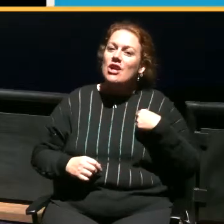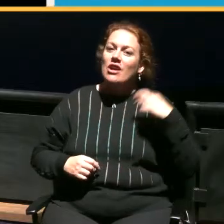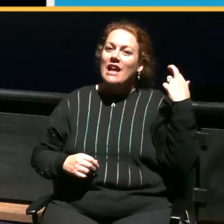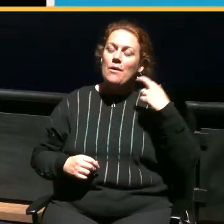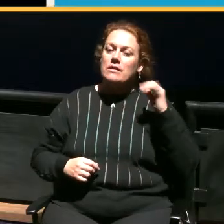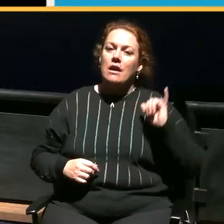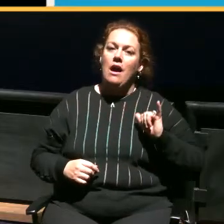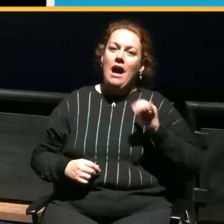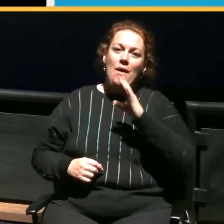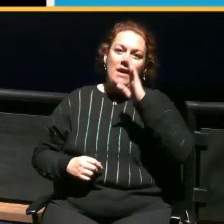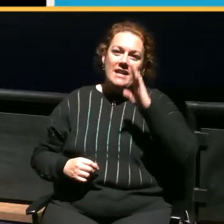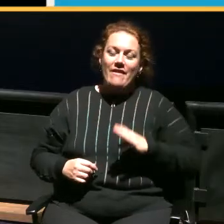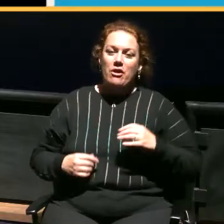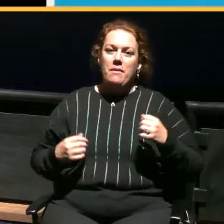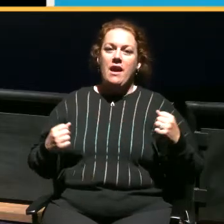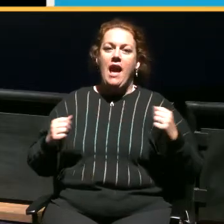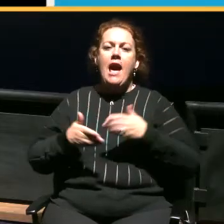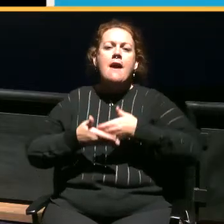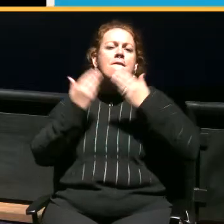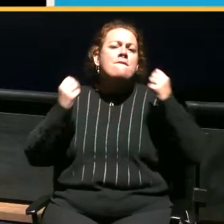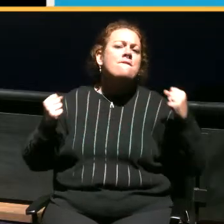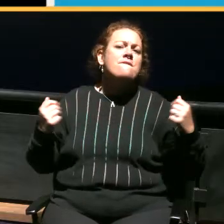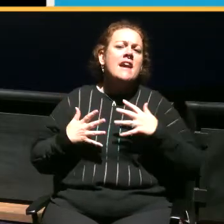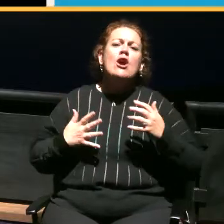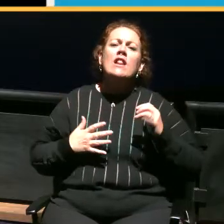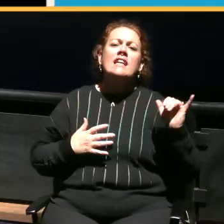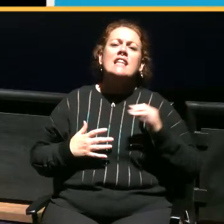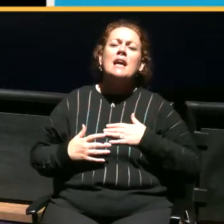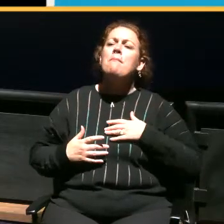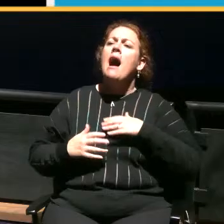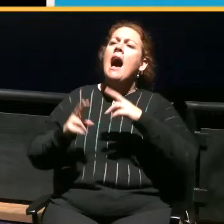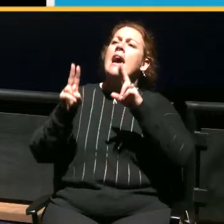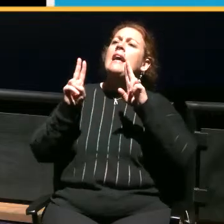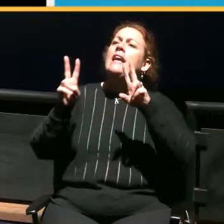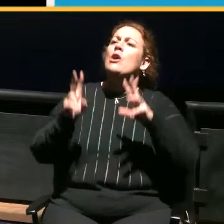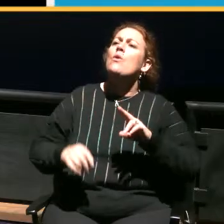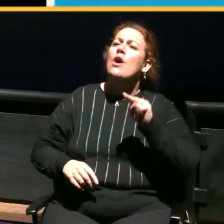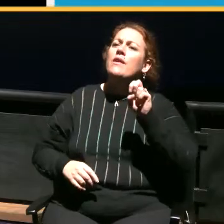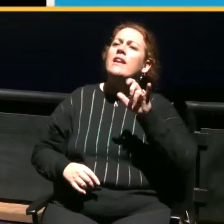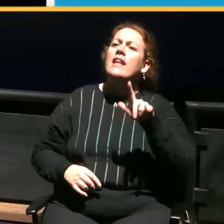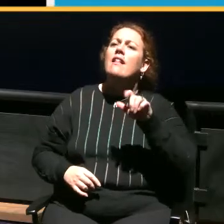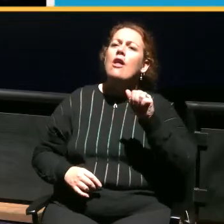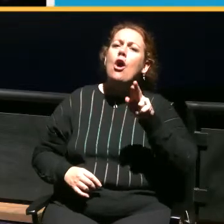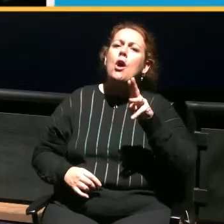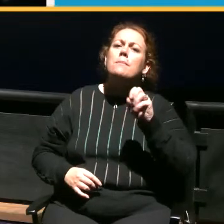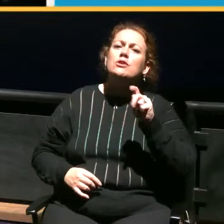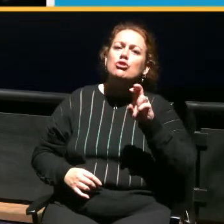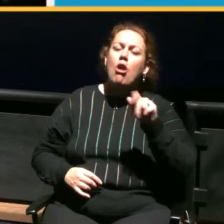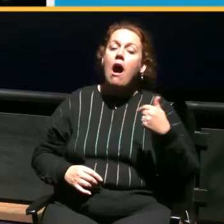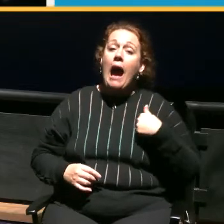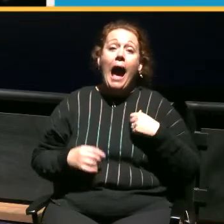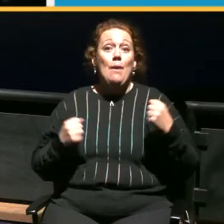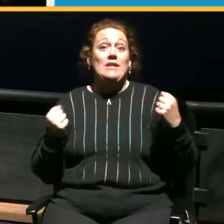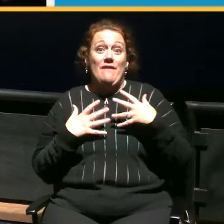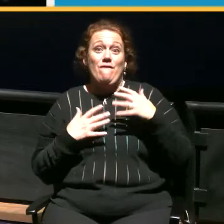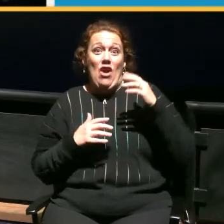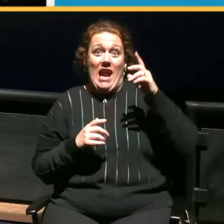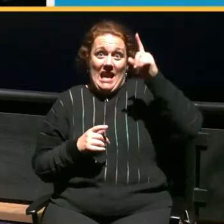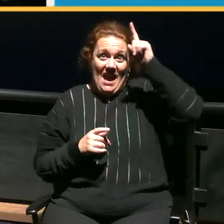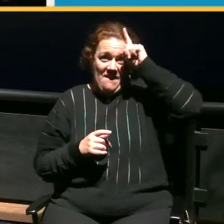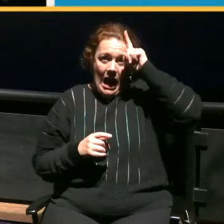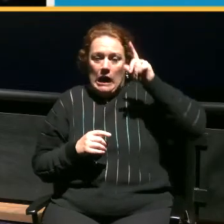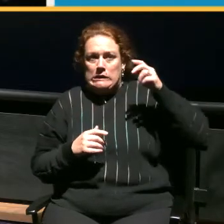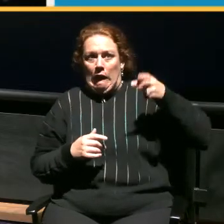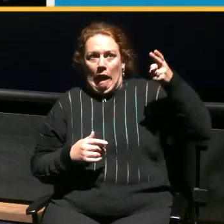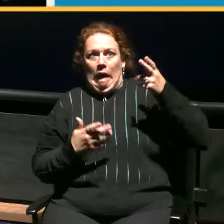going to grow up to be a fearless test pilot astronaut like my hero, Neil Armstrong. That's when I discovered I was afraid of heights. And I was like, there's no way I thought